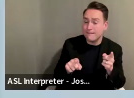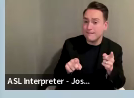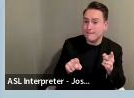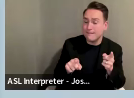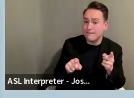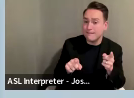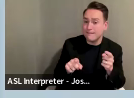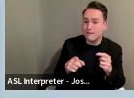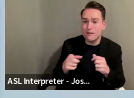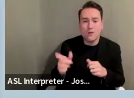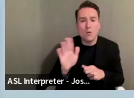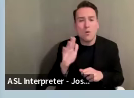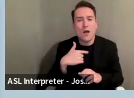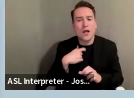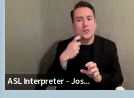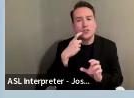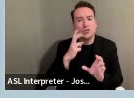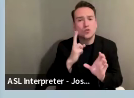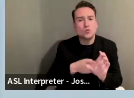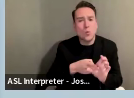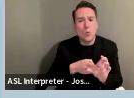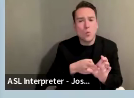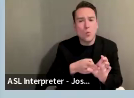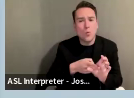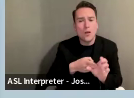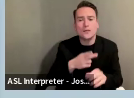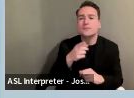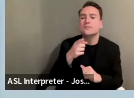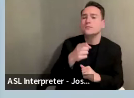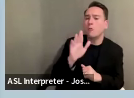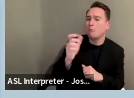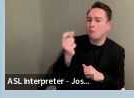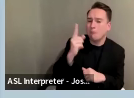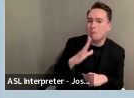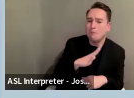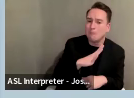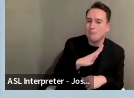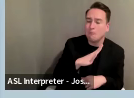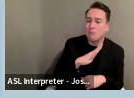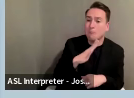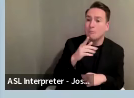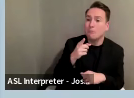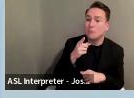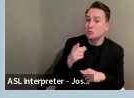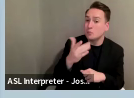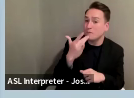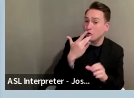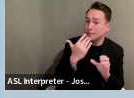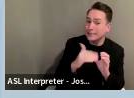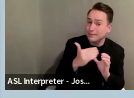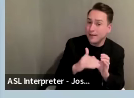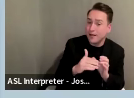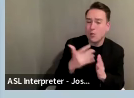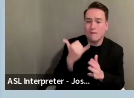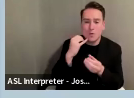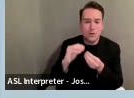I just joined you guys Okay. late. Okay, got it. So, are you more of an email person or do you